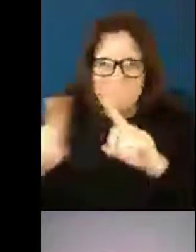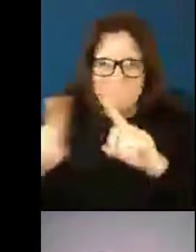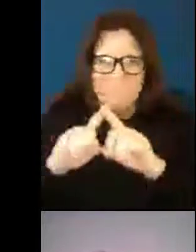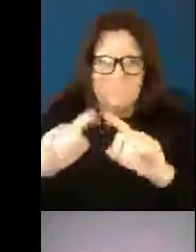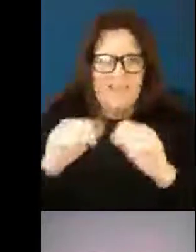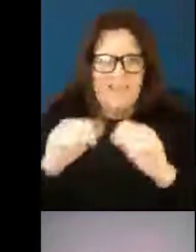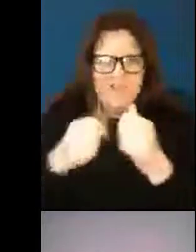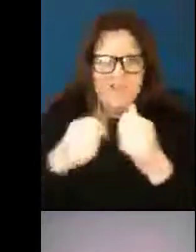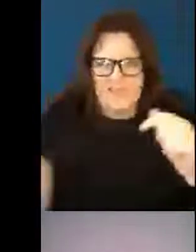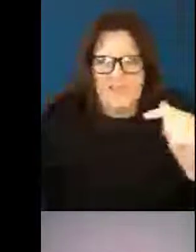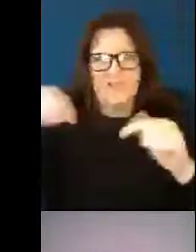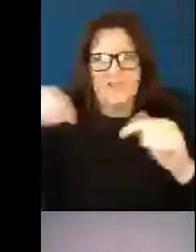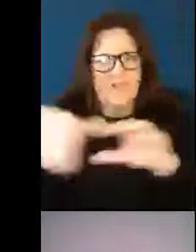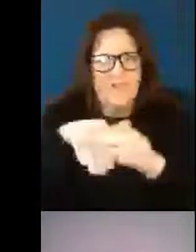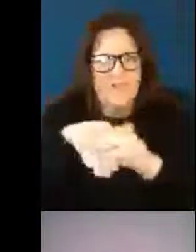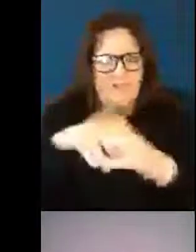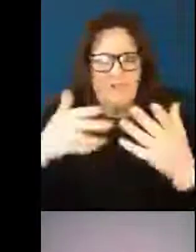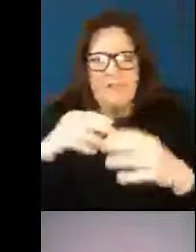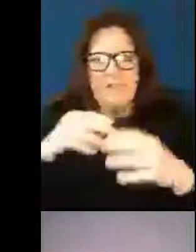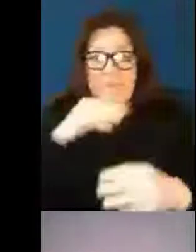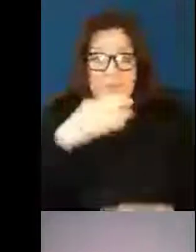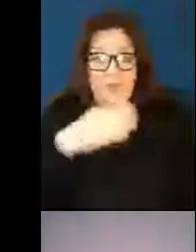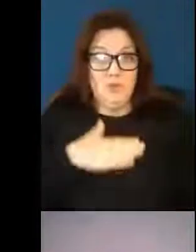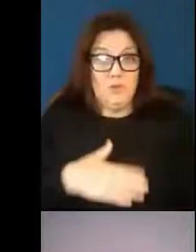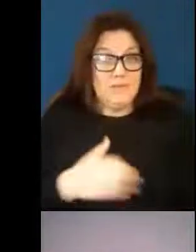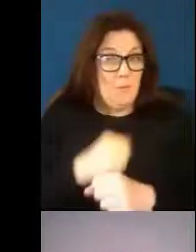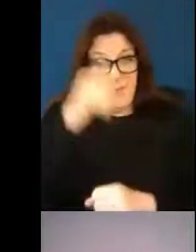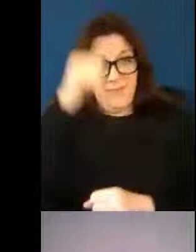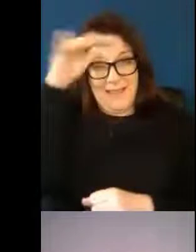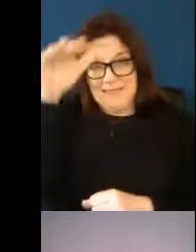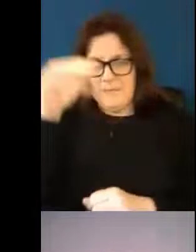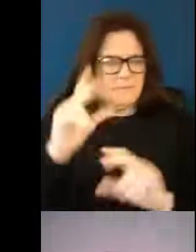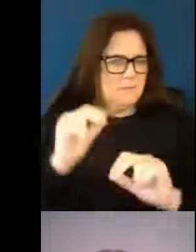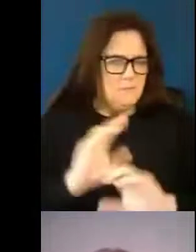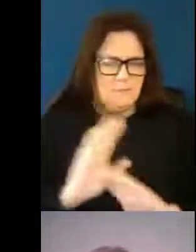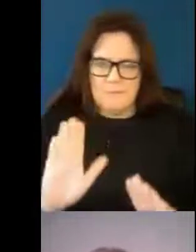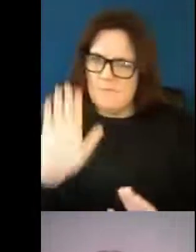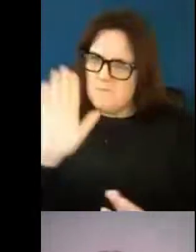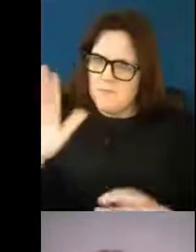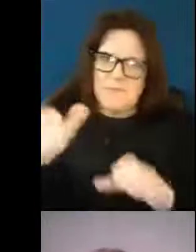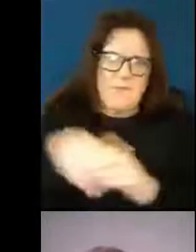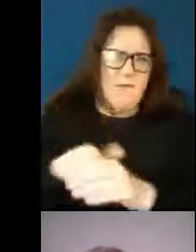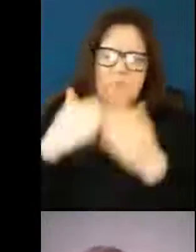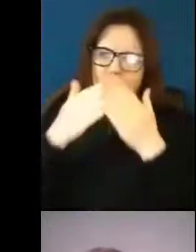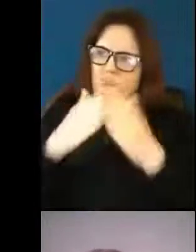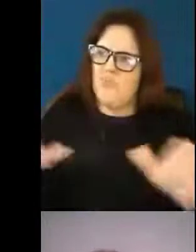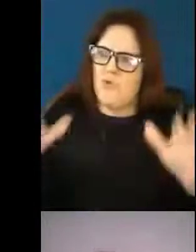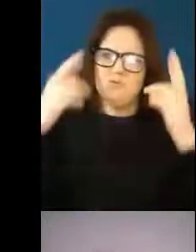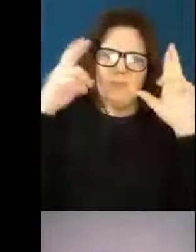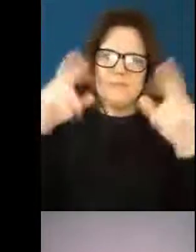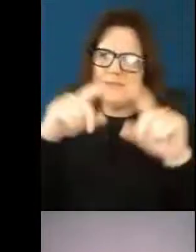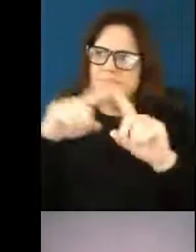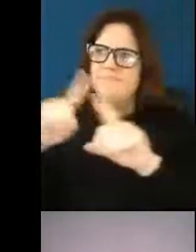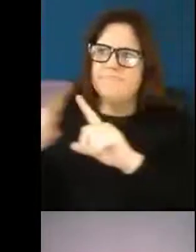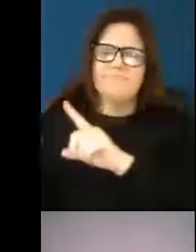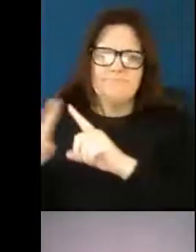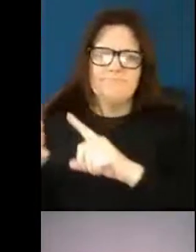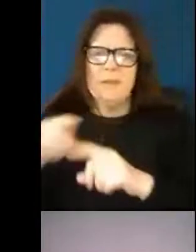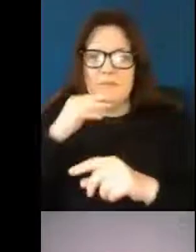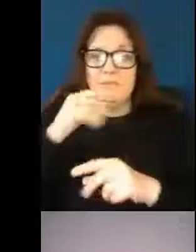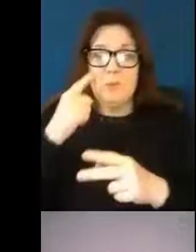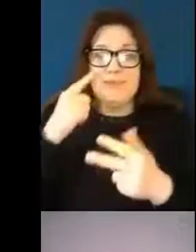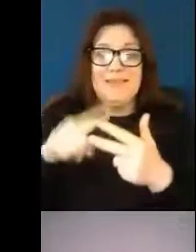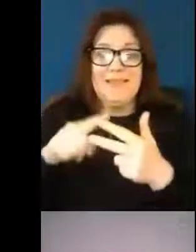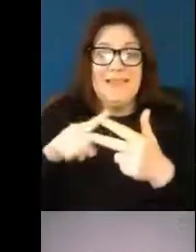agents. It's not only about the academics, it has to involve much broader representation from across the university. And they focused